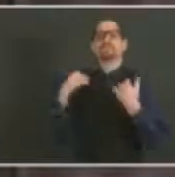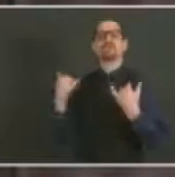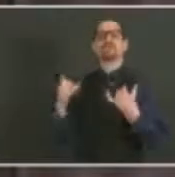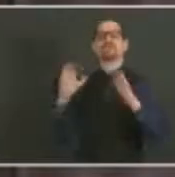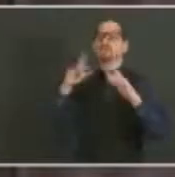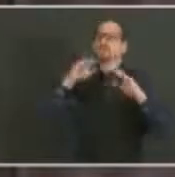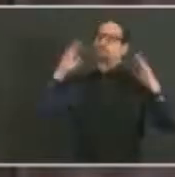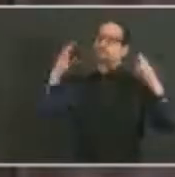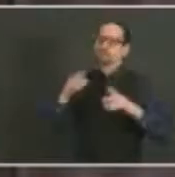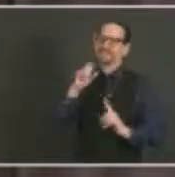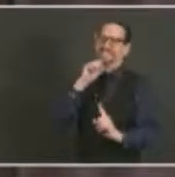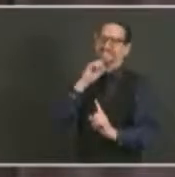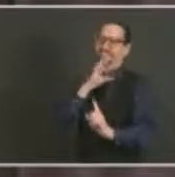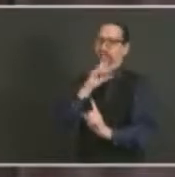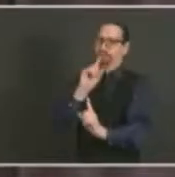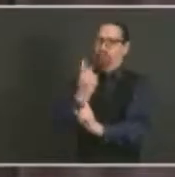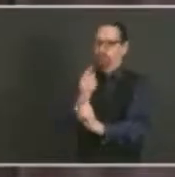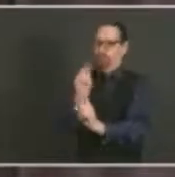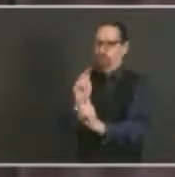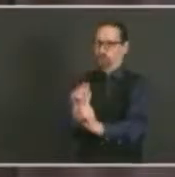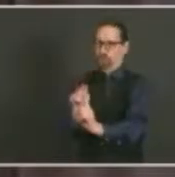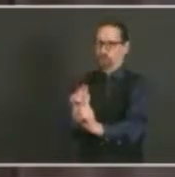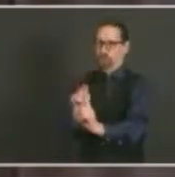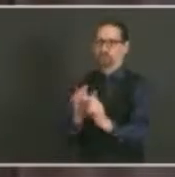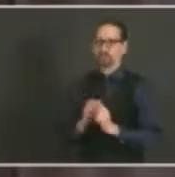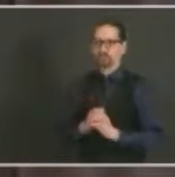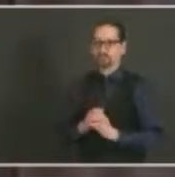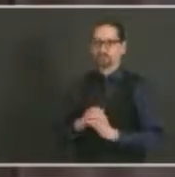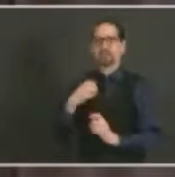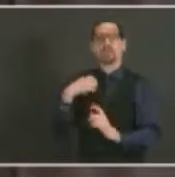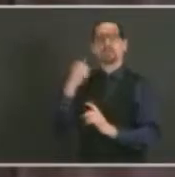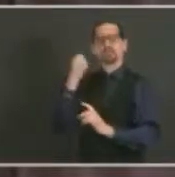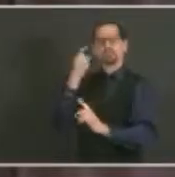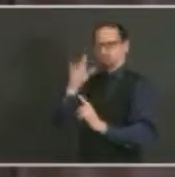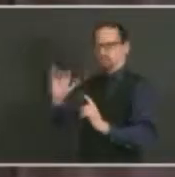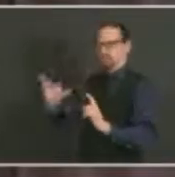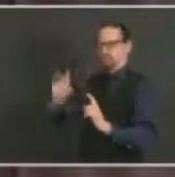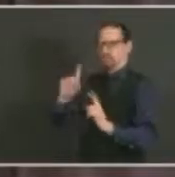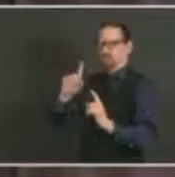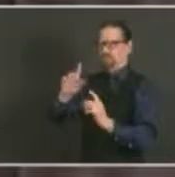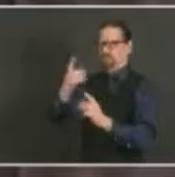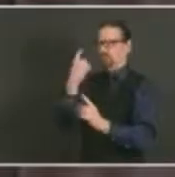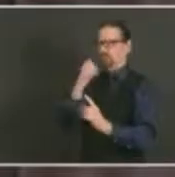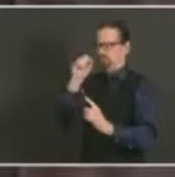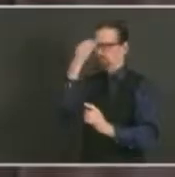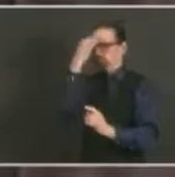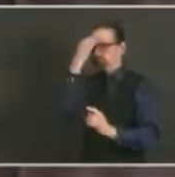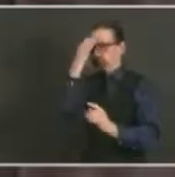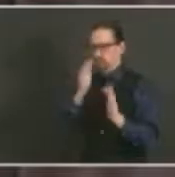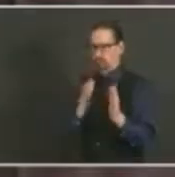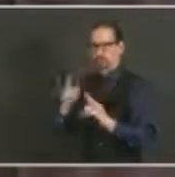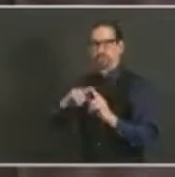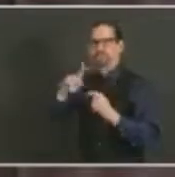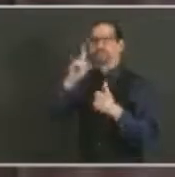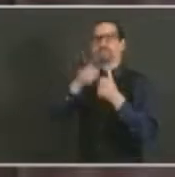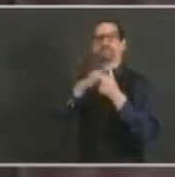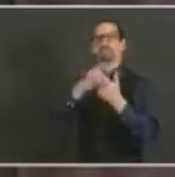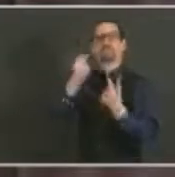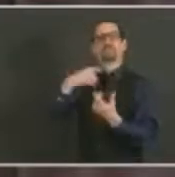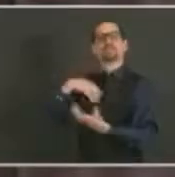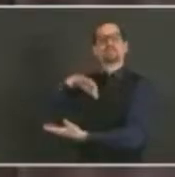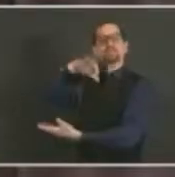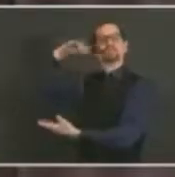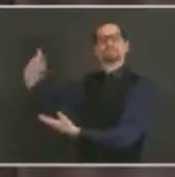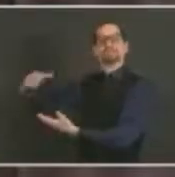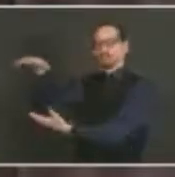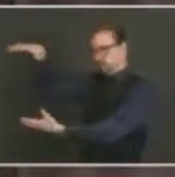do appreciate that approach, but with our limited supply, particularly given that we historically